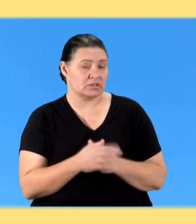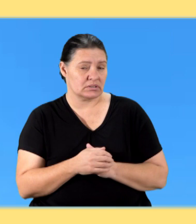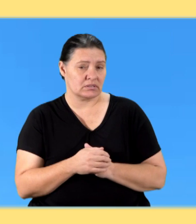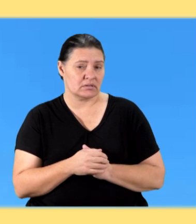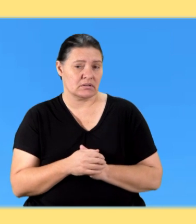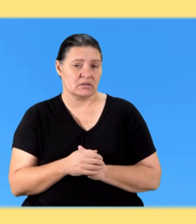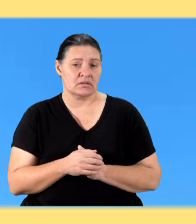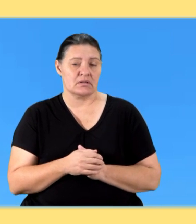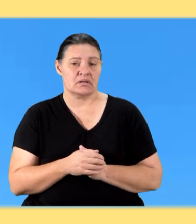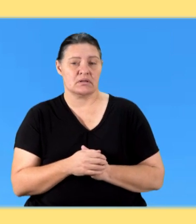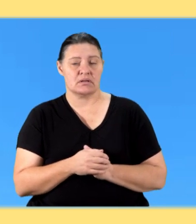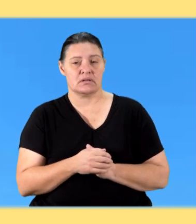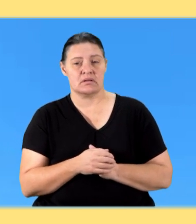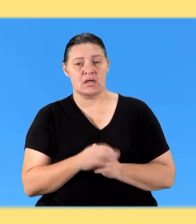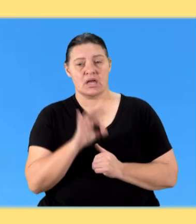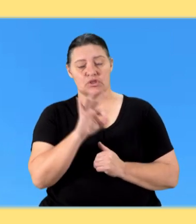calculator? All right,